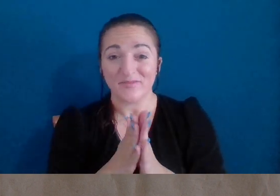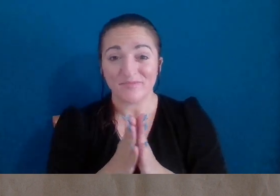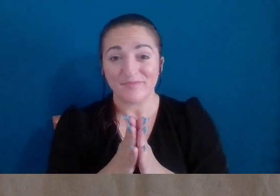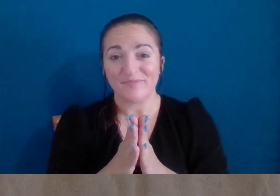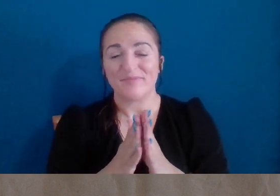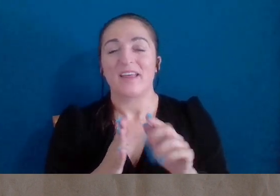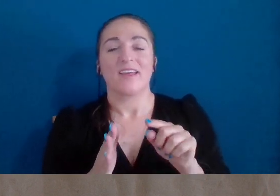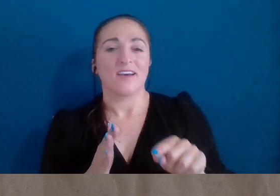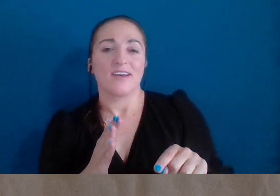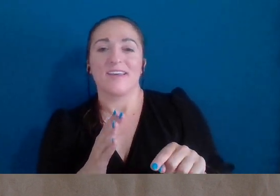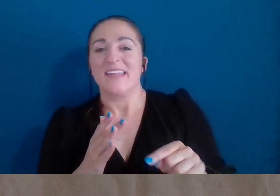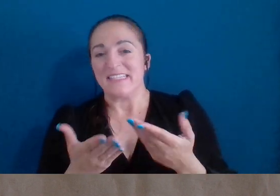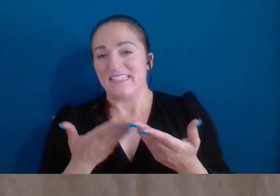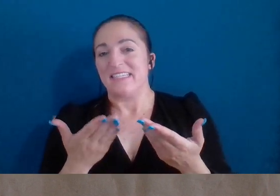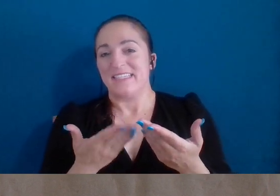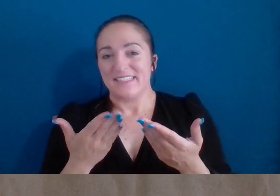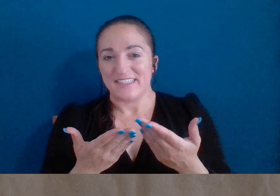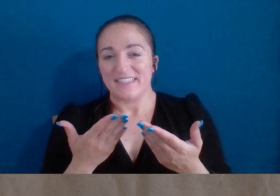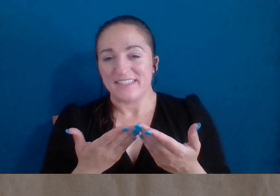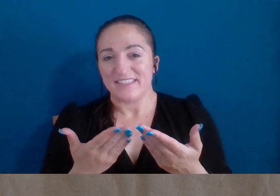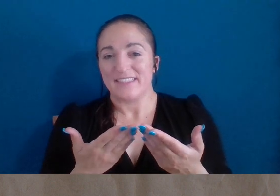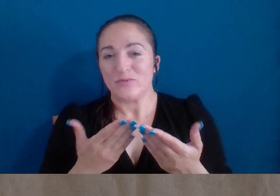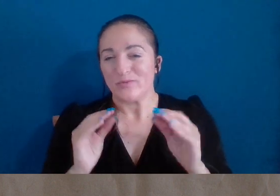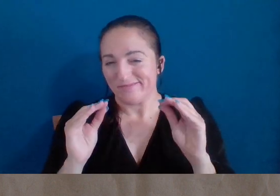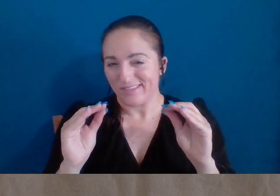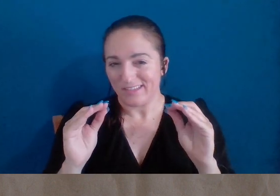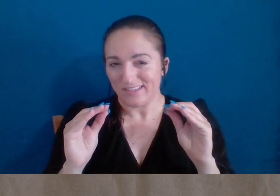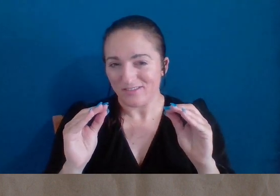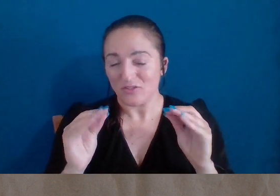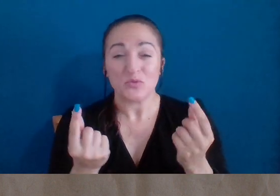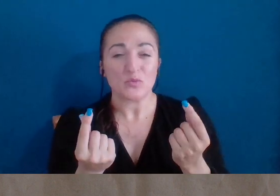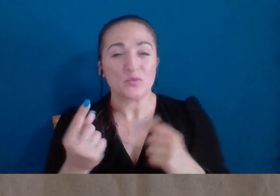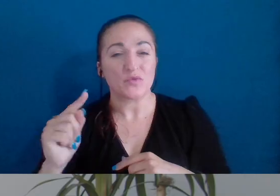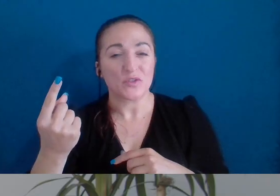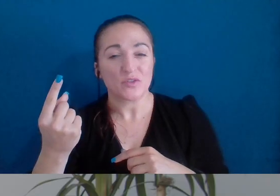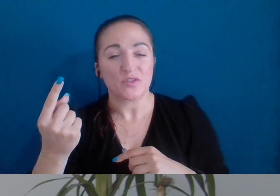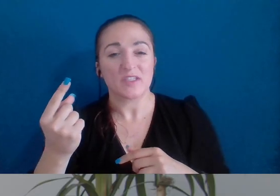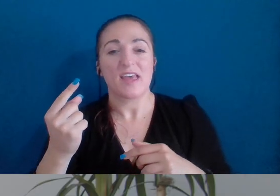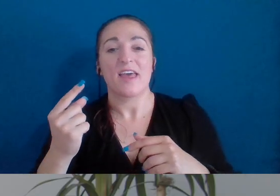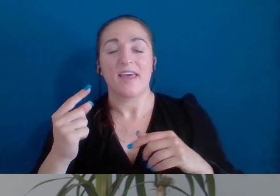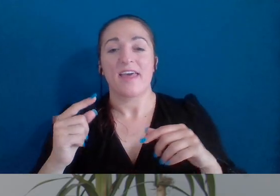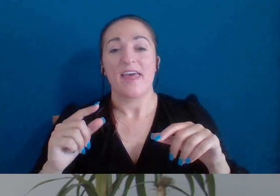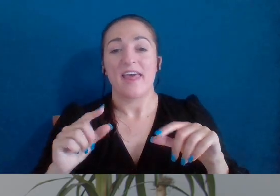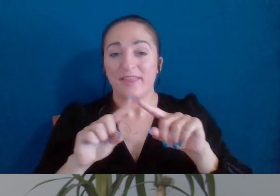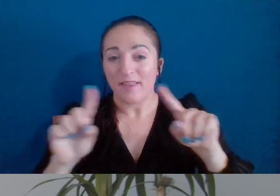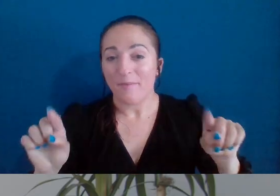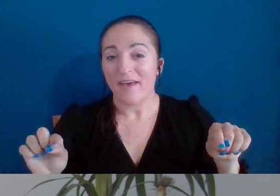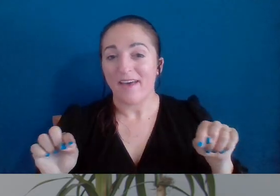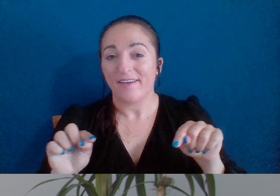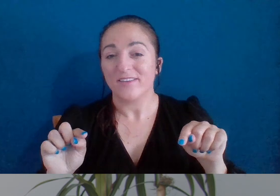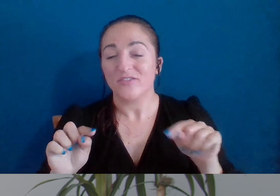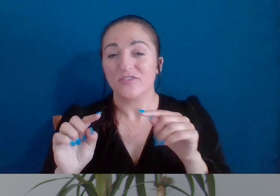is the easiest way, is to begin in the center of the mesh. And just think of like how a